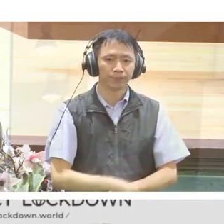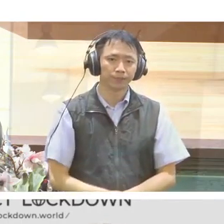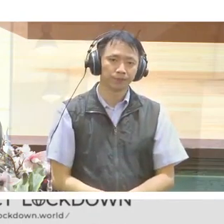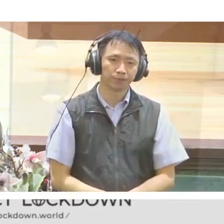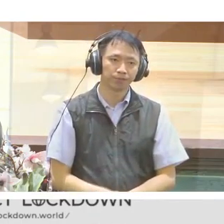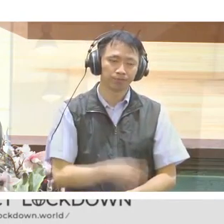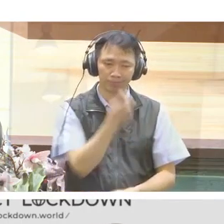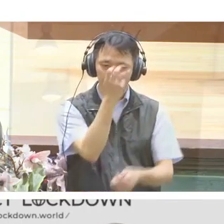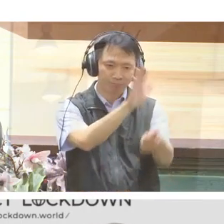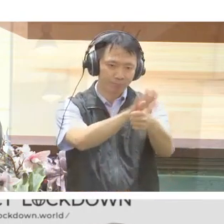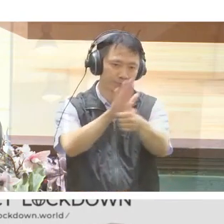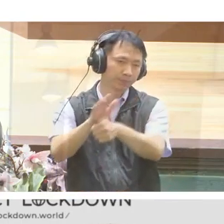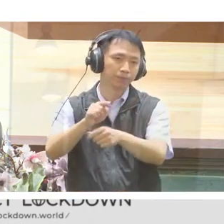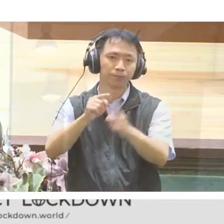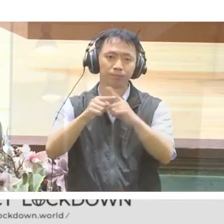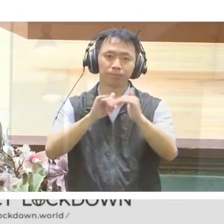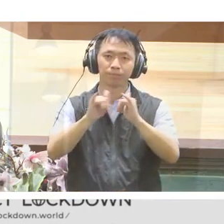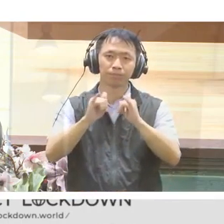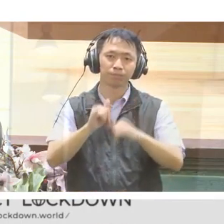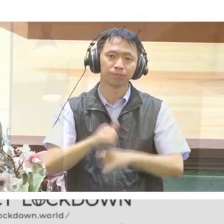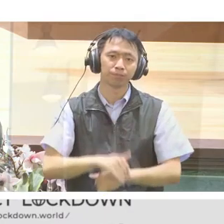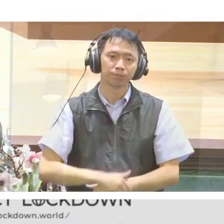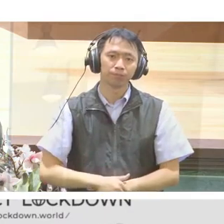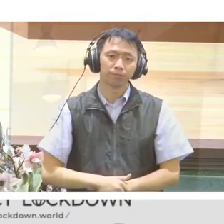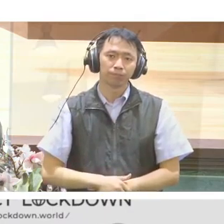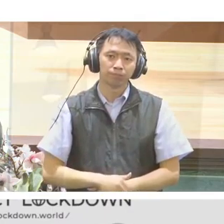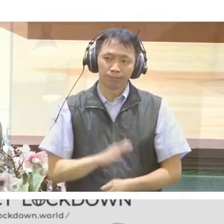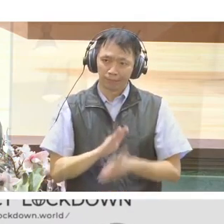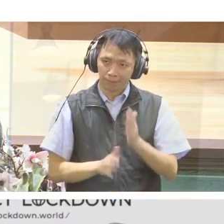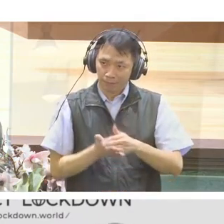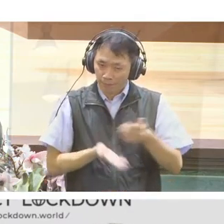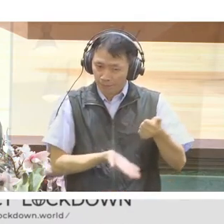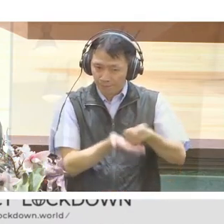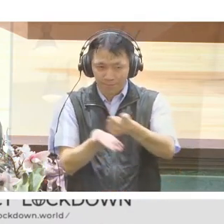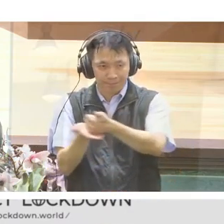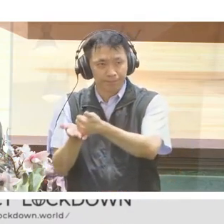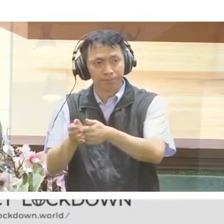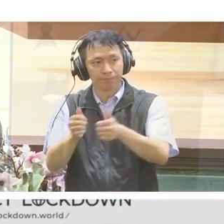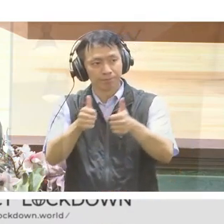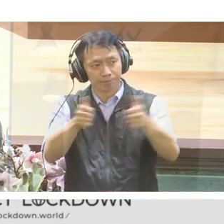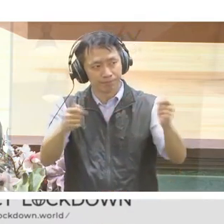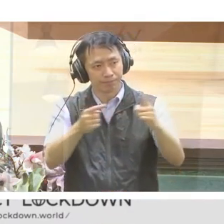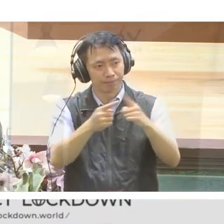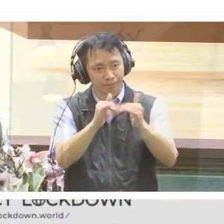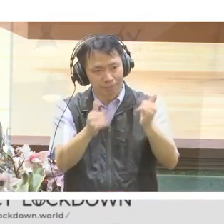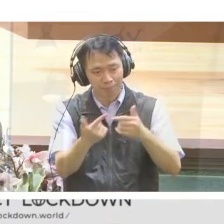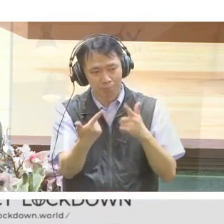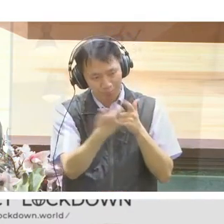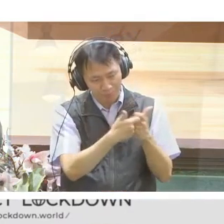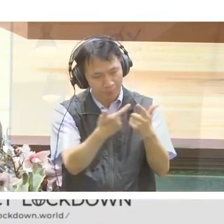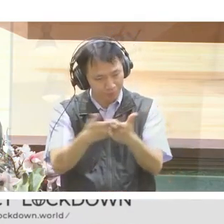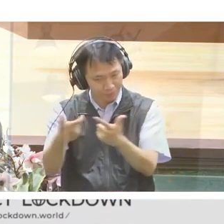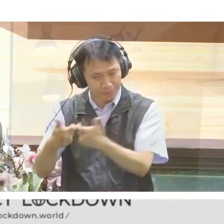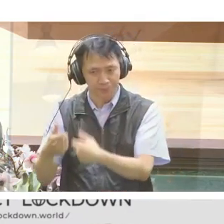of encourage people and to also thank them for things that they've done. In Portugal, some of their